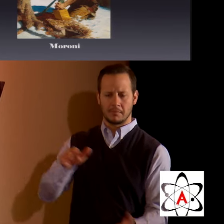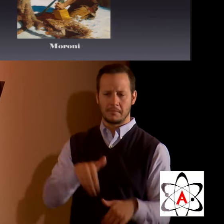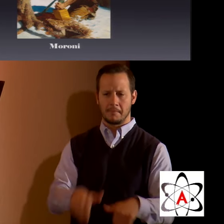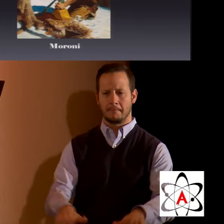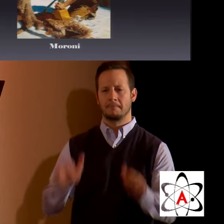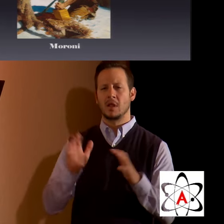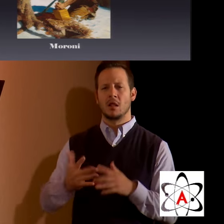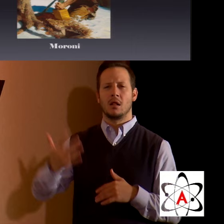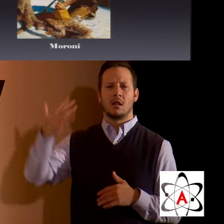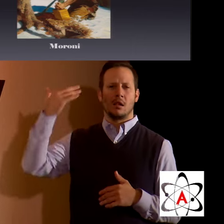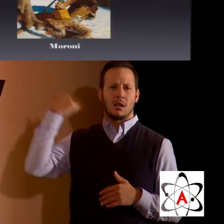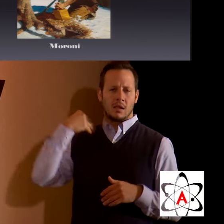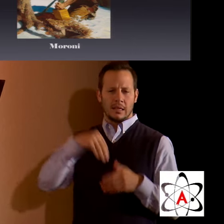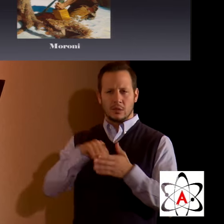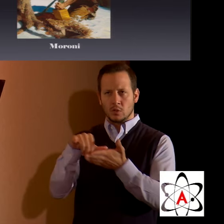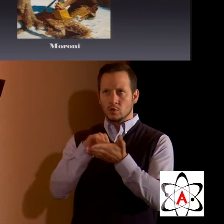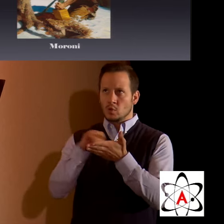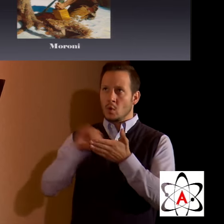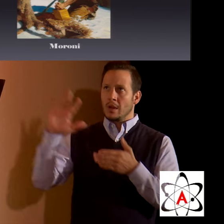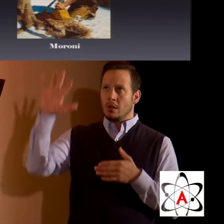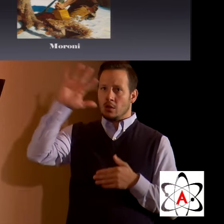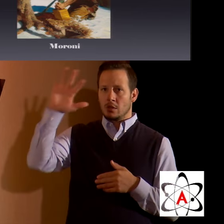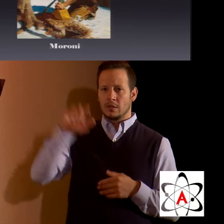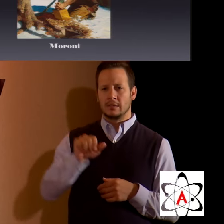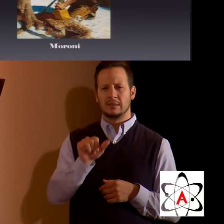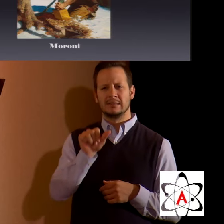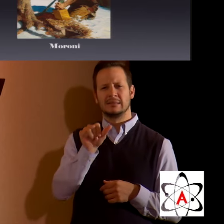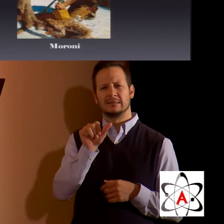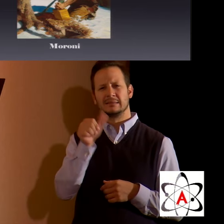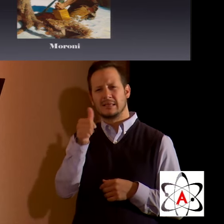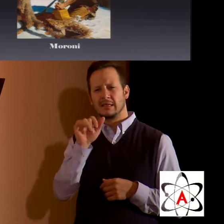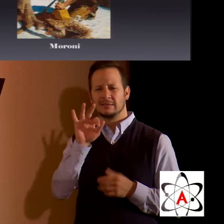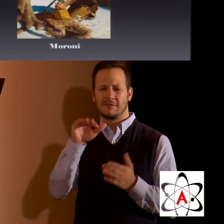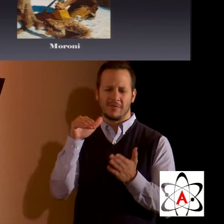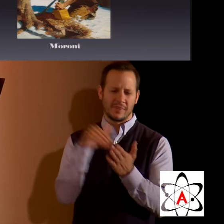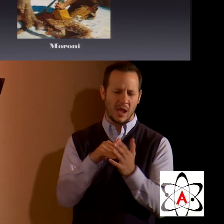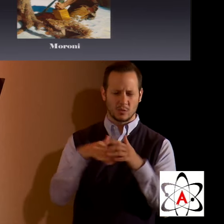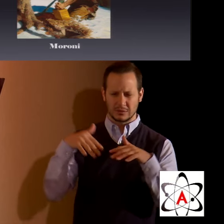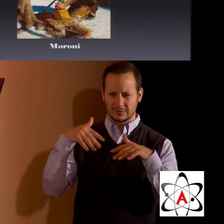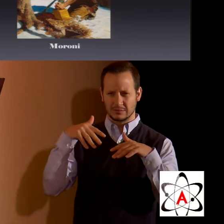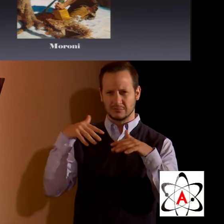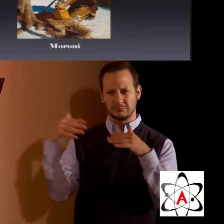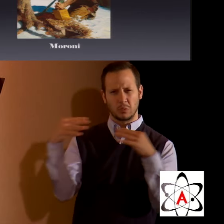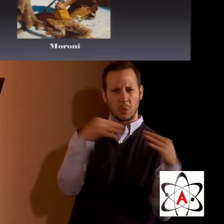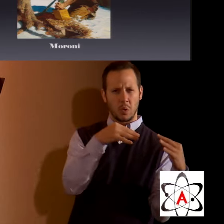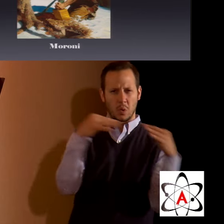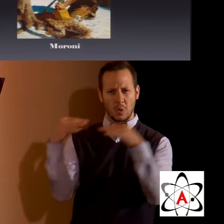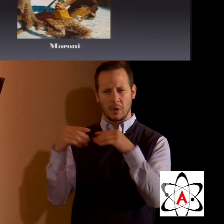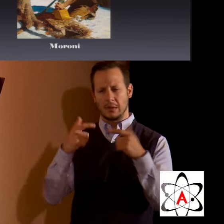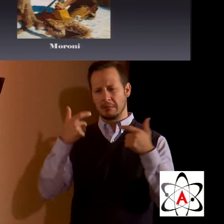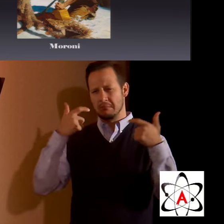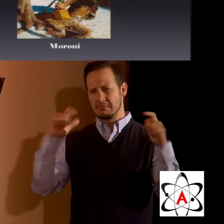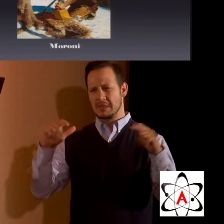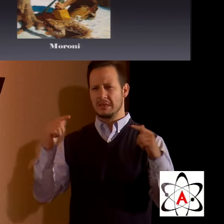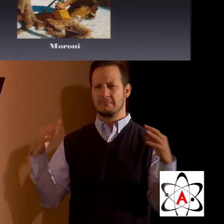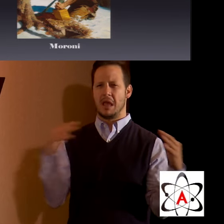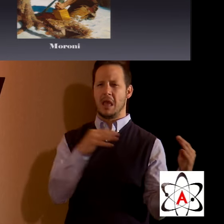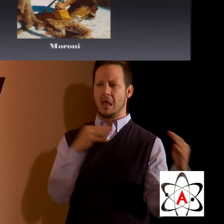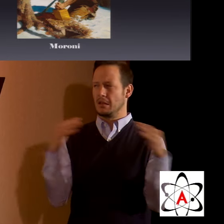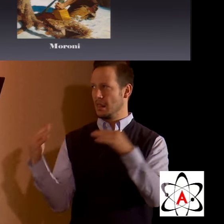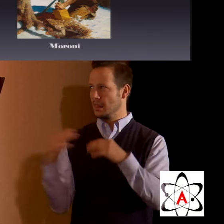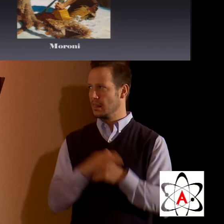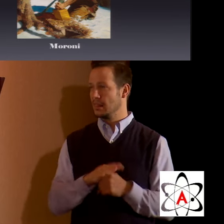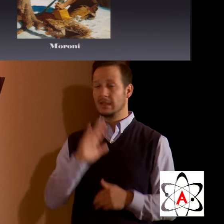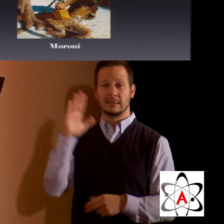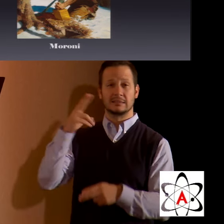long-ago hero in the New York hillside, where tens of thousands of warriors once met in an apocalyptic battle.